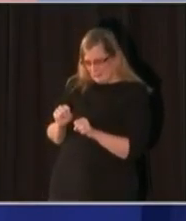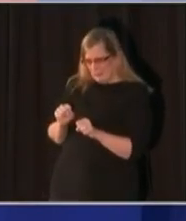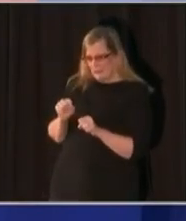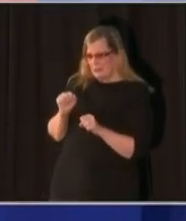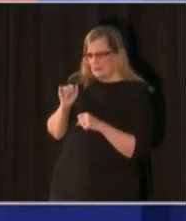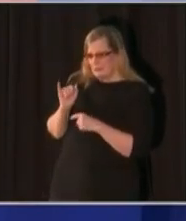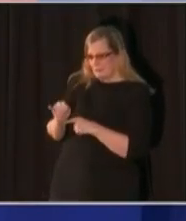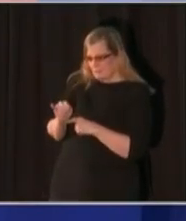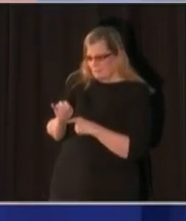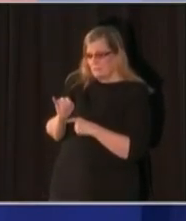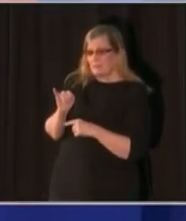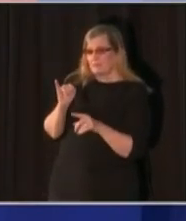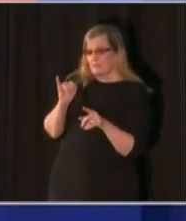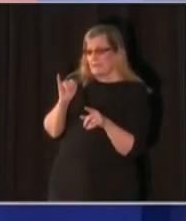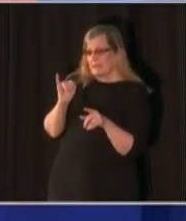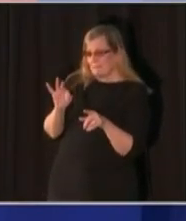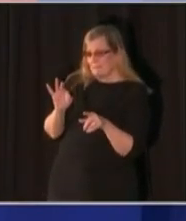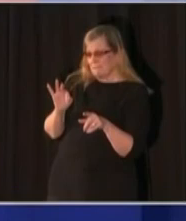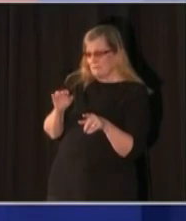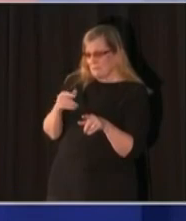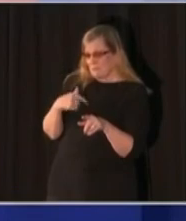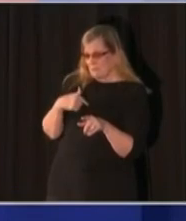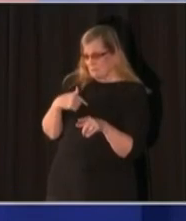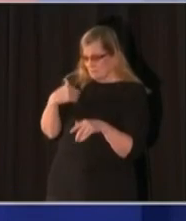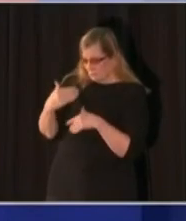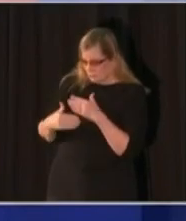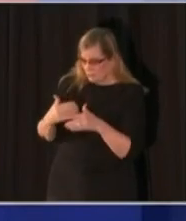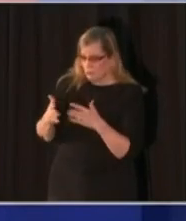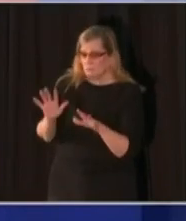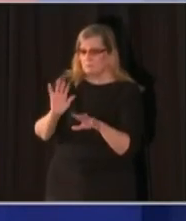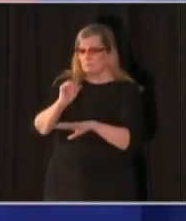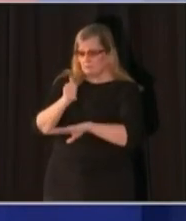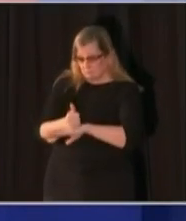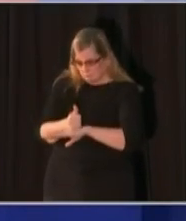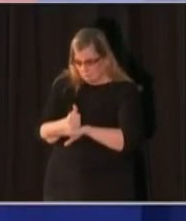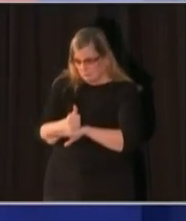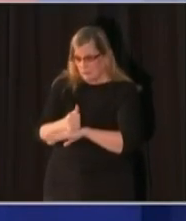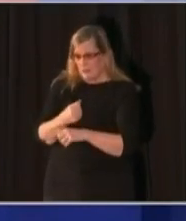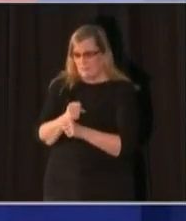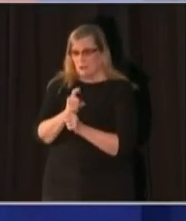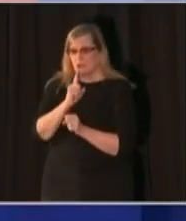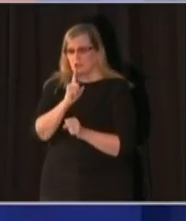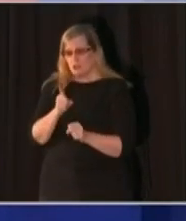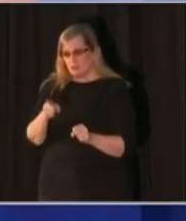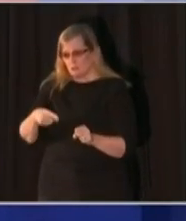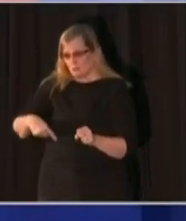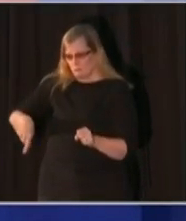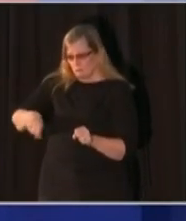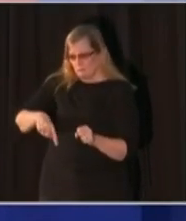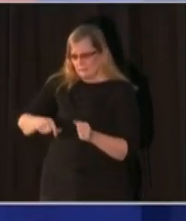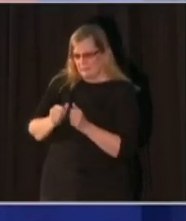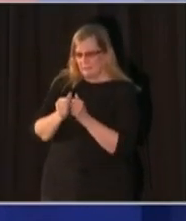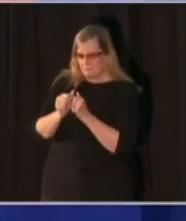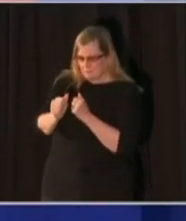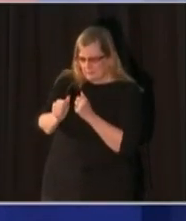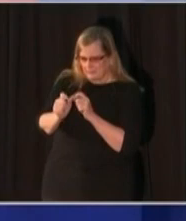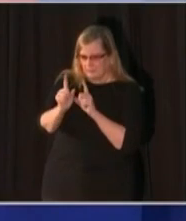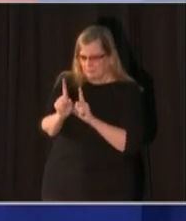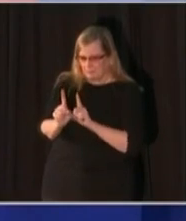in a way that ensures customers are practicing proper social distancing, minimizing trips, and